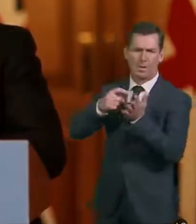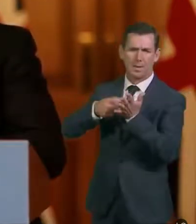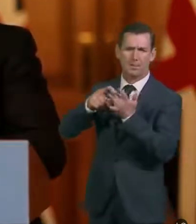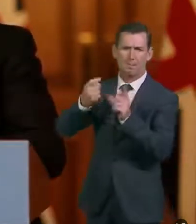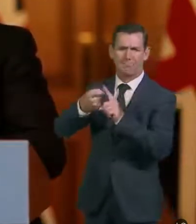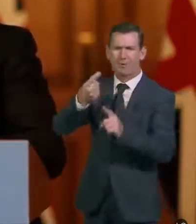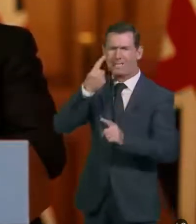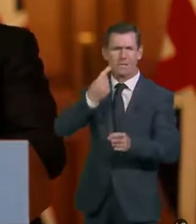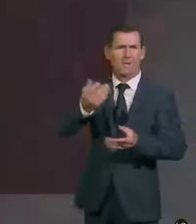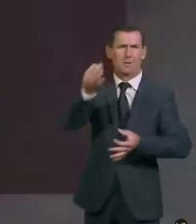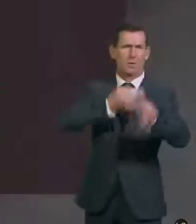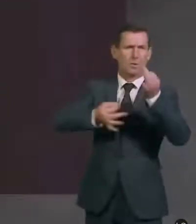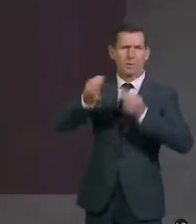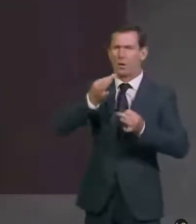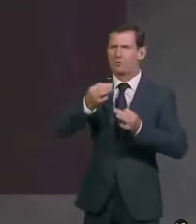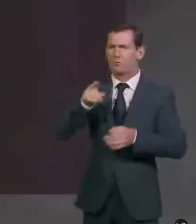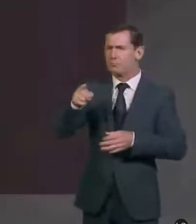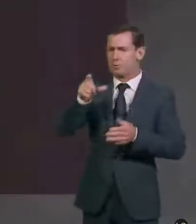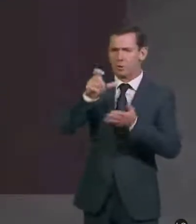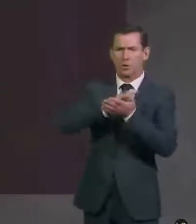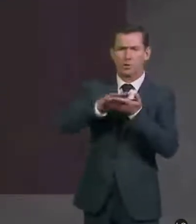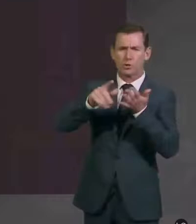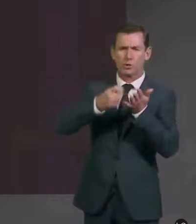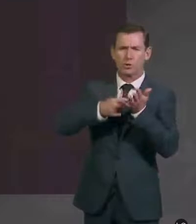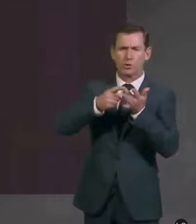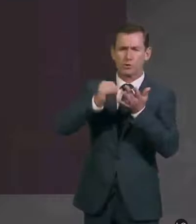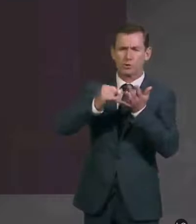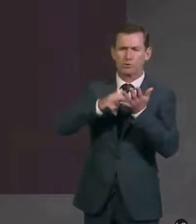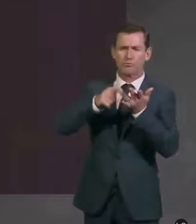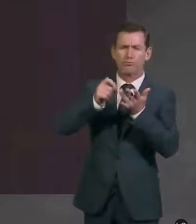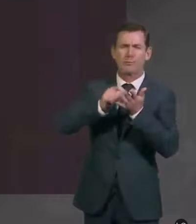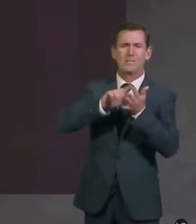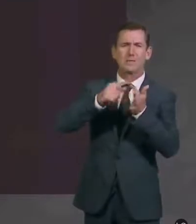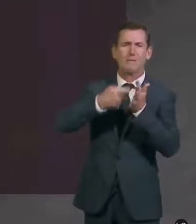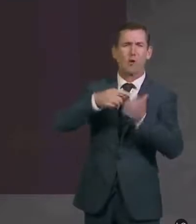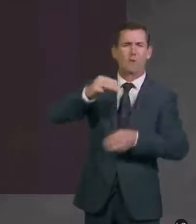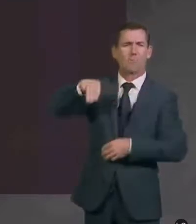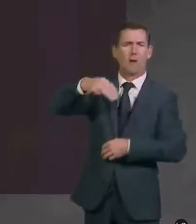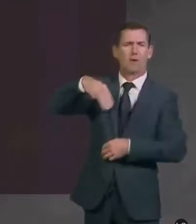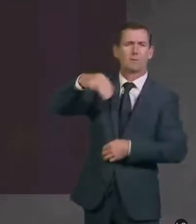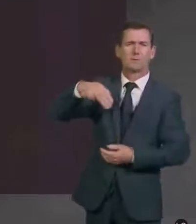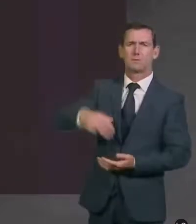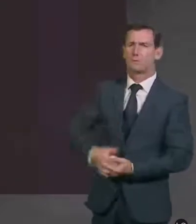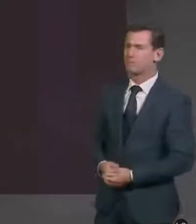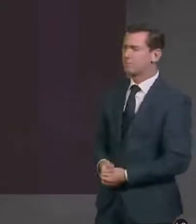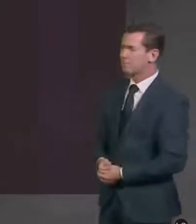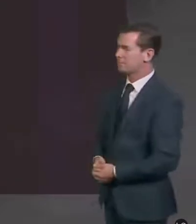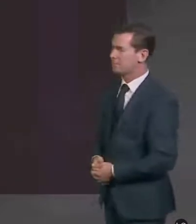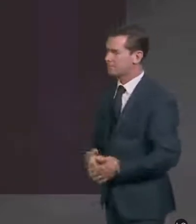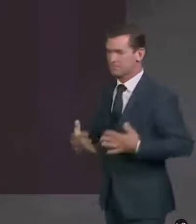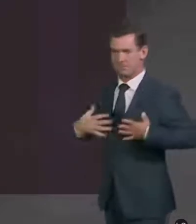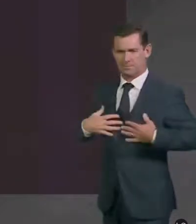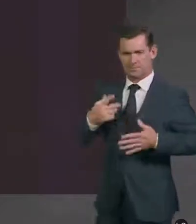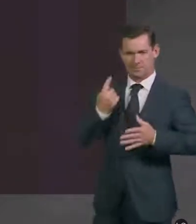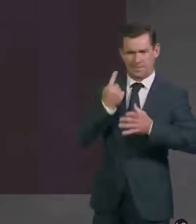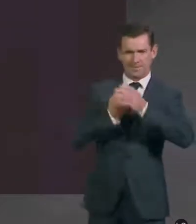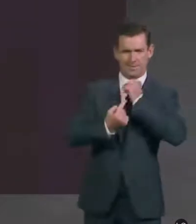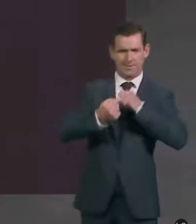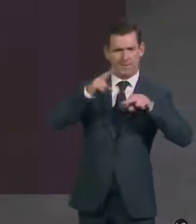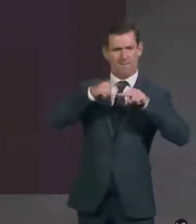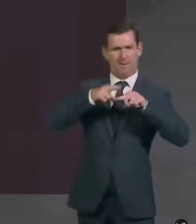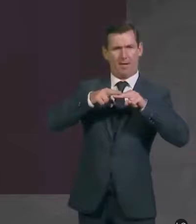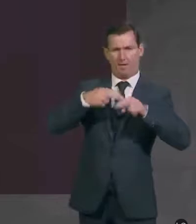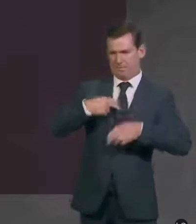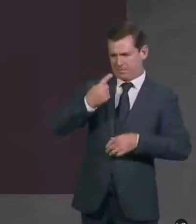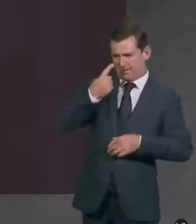Margate. What is the government's guidance to single parents who have regular contact with their children who live in a different